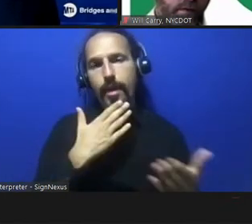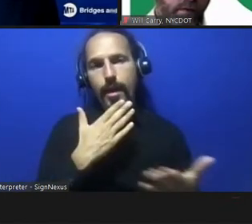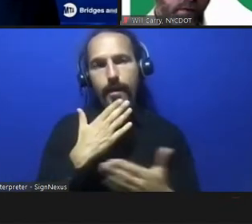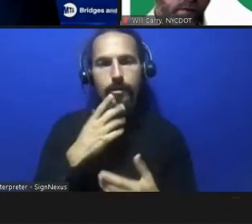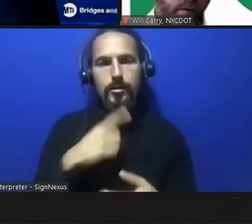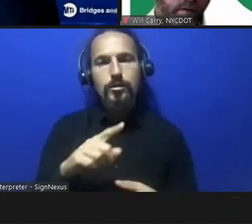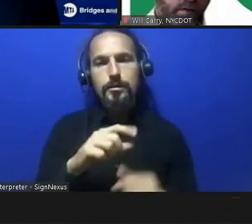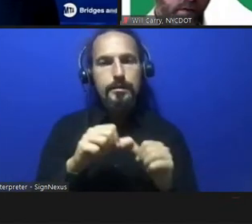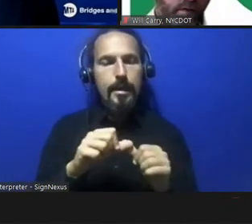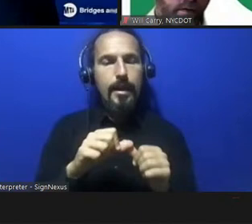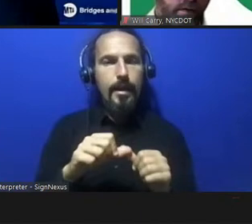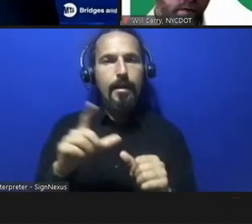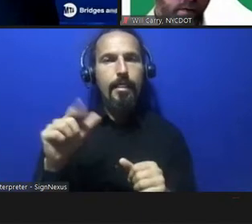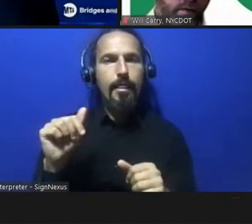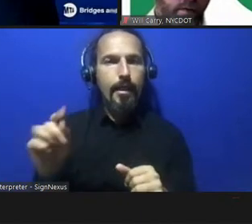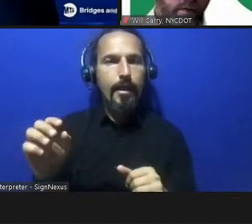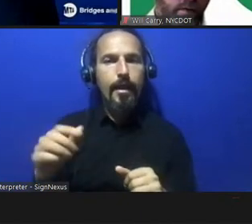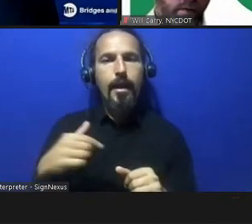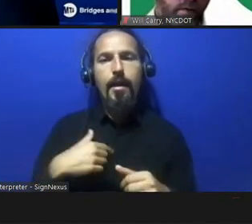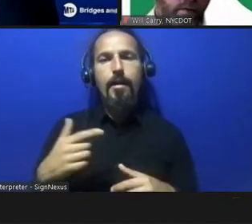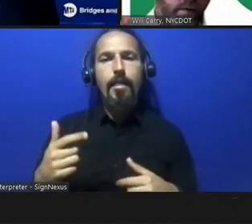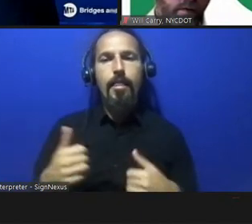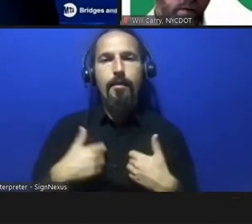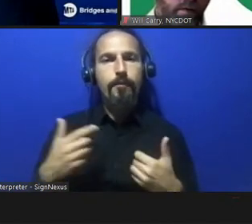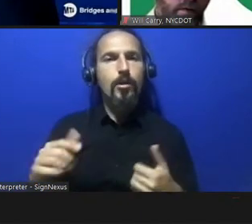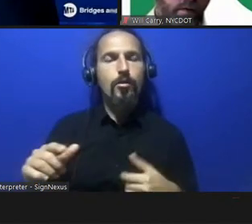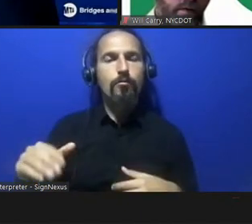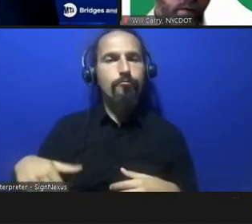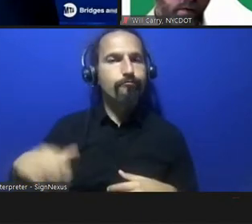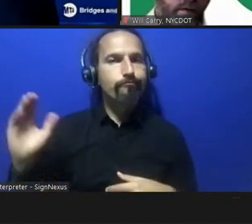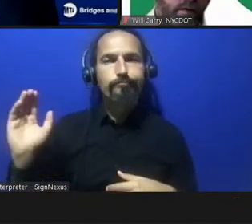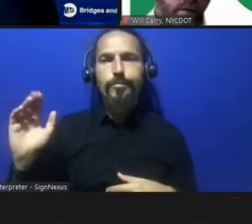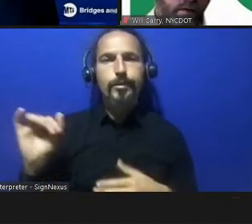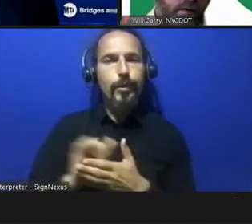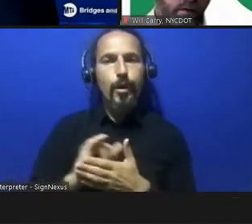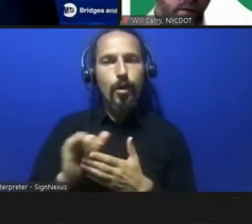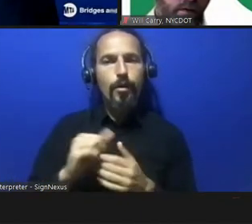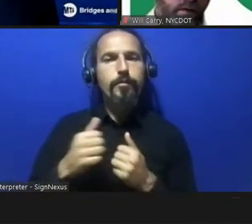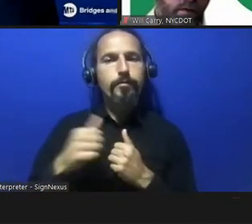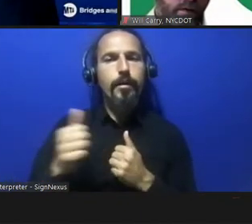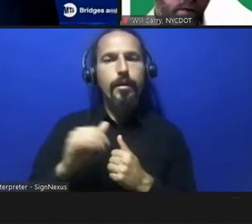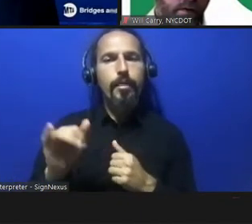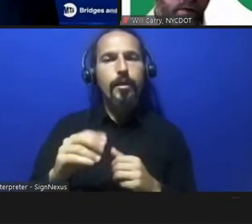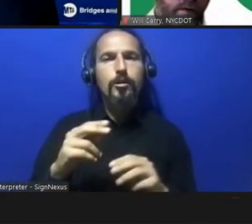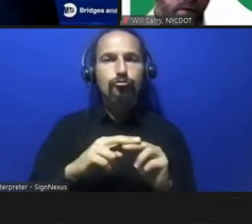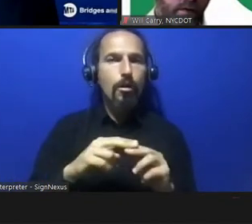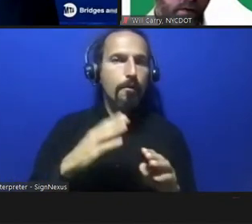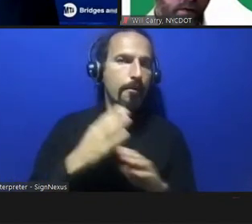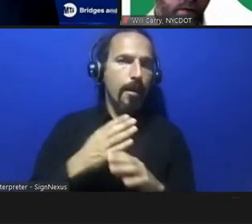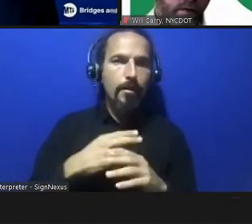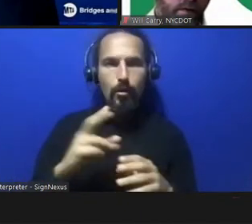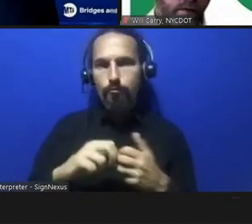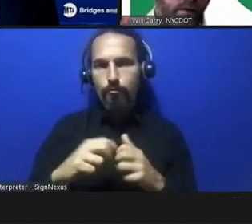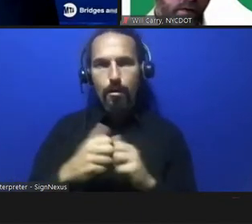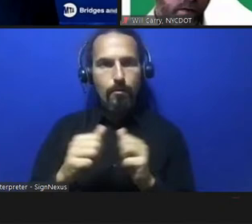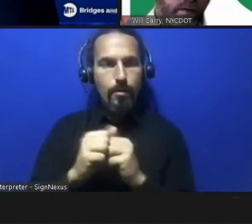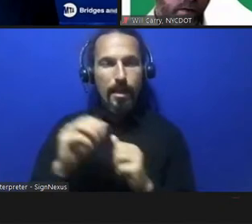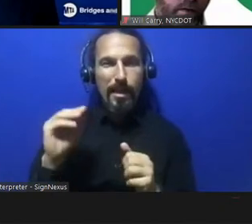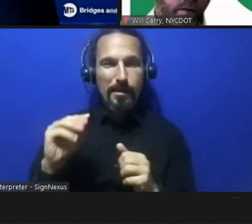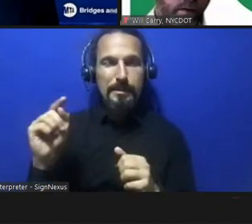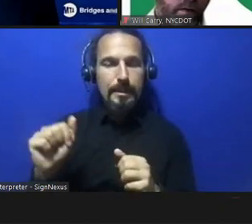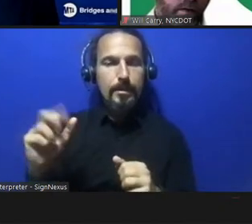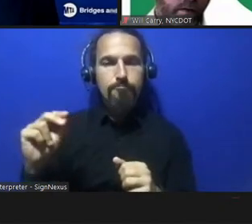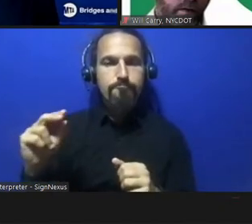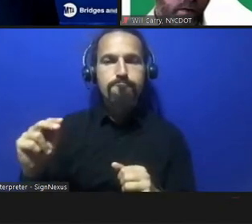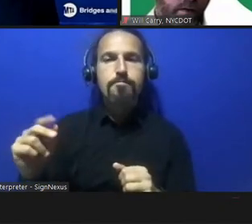staying on this late you know i'm a native new yorker and i grew up with getting around new york city by train a bus i have no problem with the mta in that regard